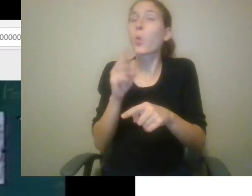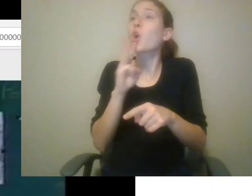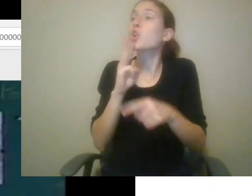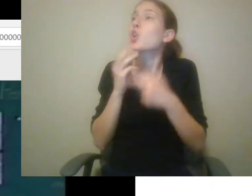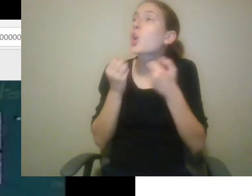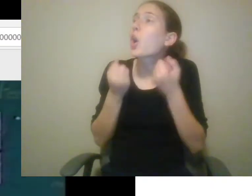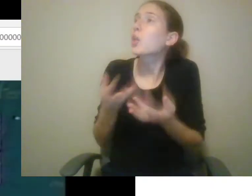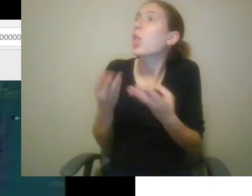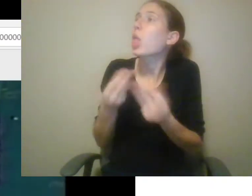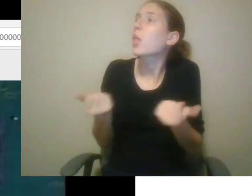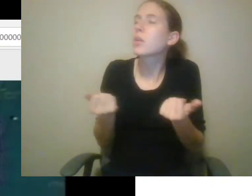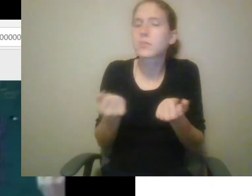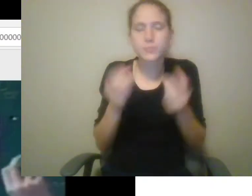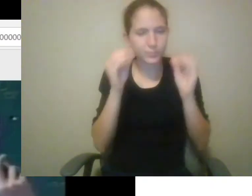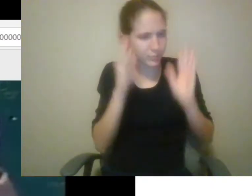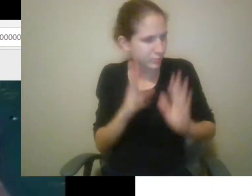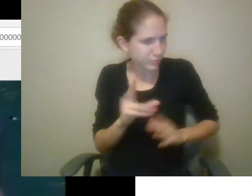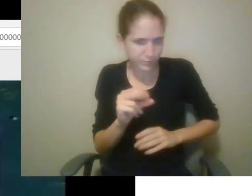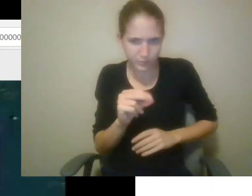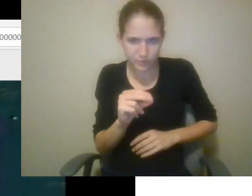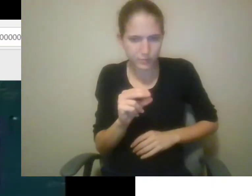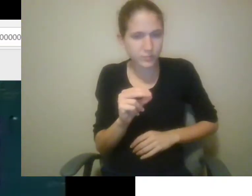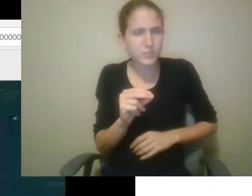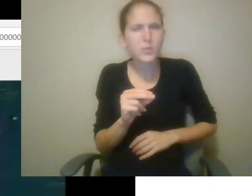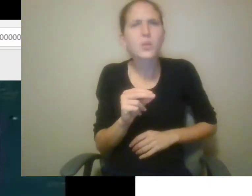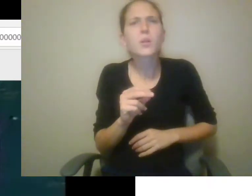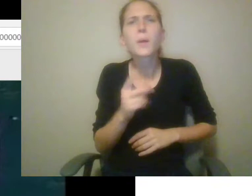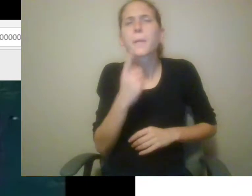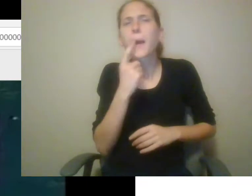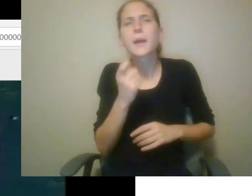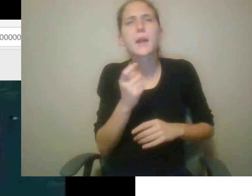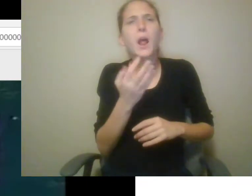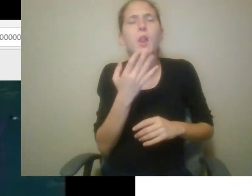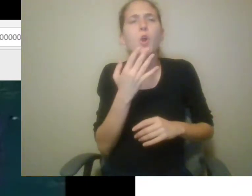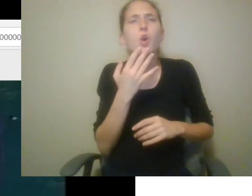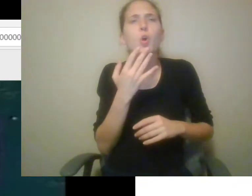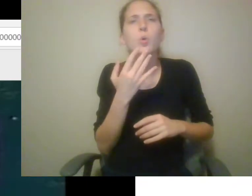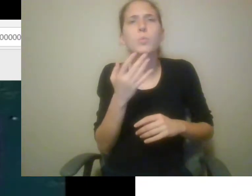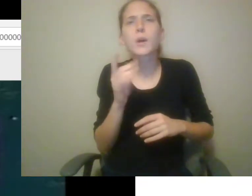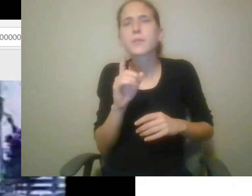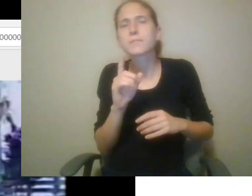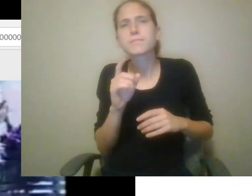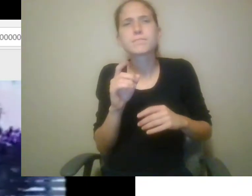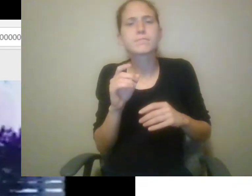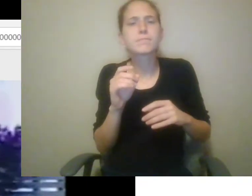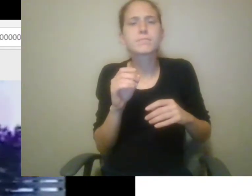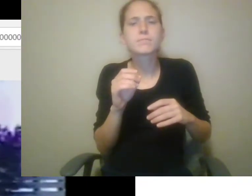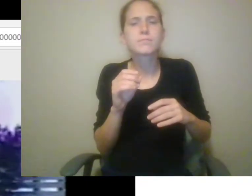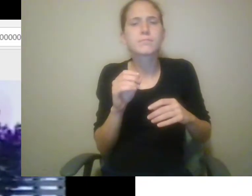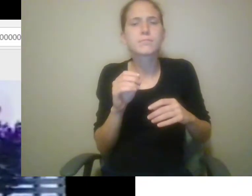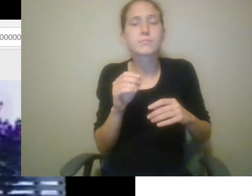not dissolving anything. Not dissolving anything. Where's the red color going to go? Brendan?